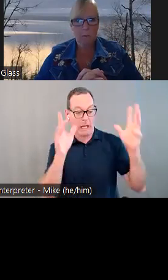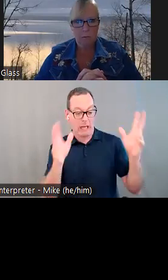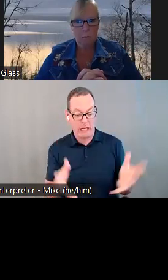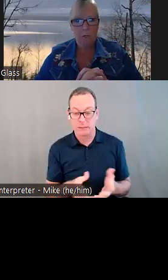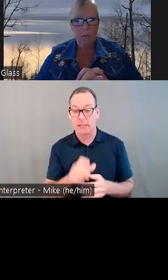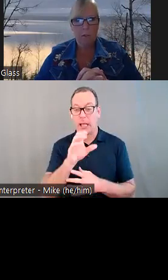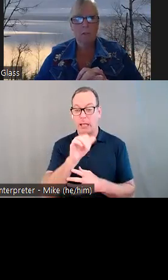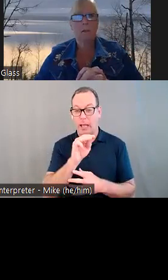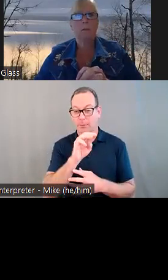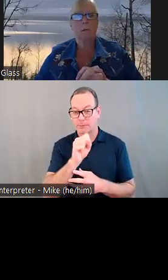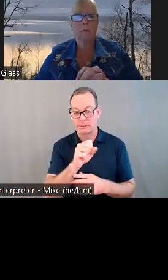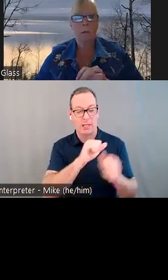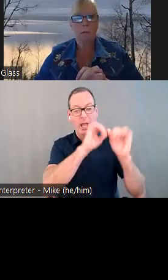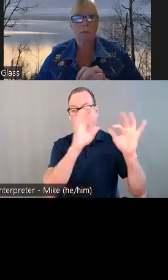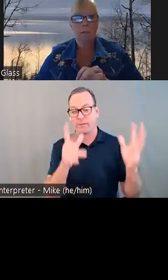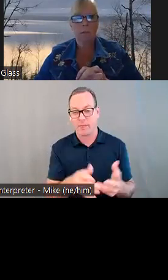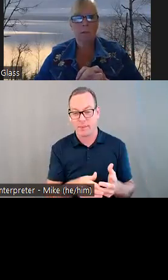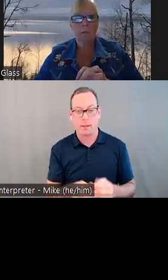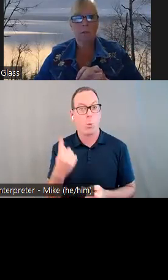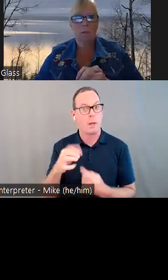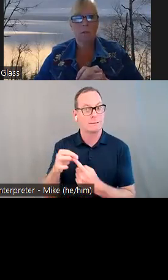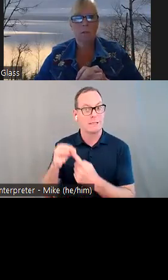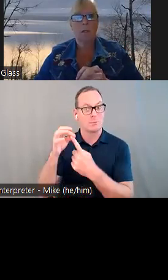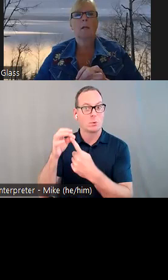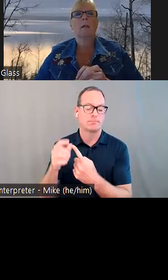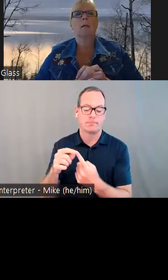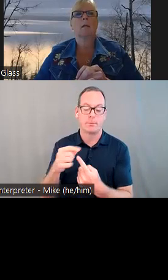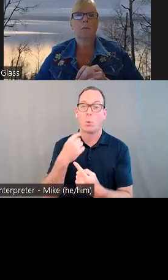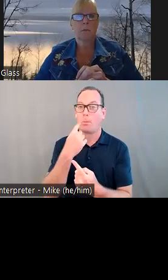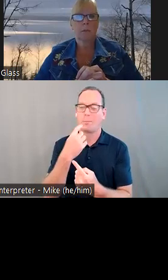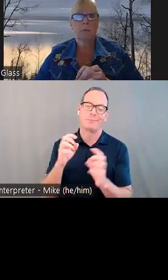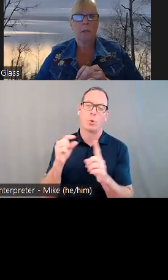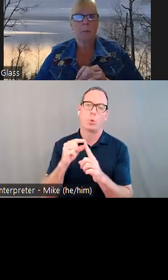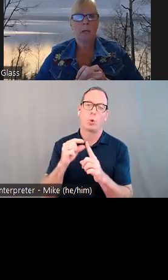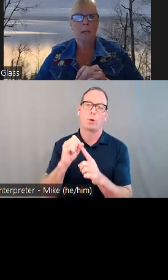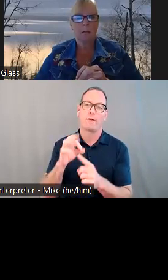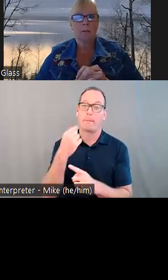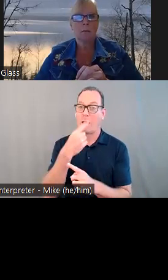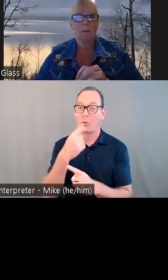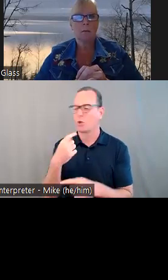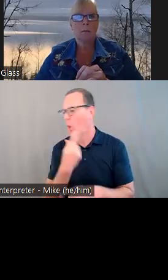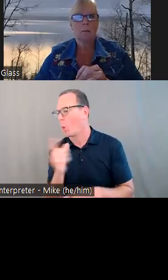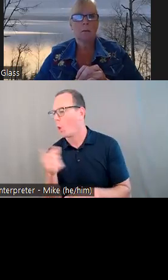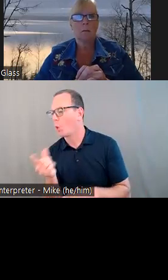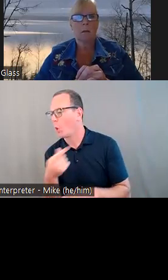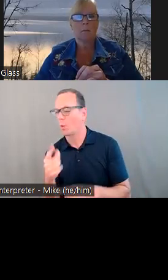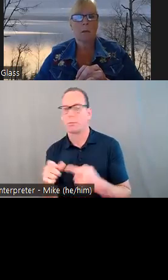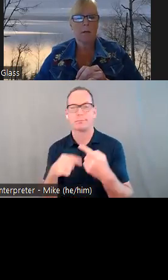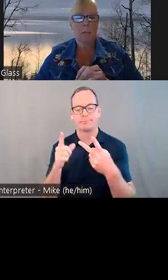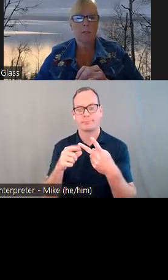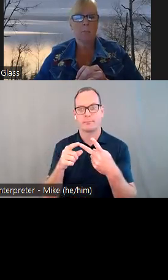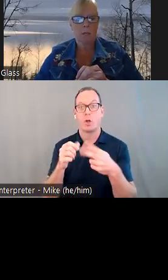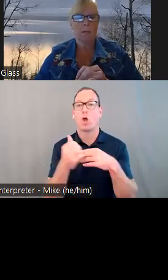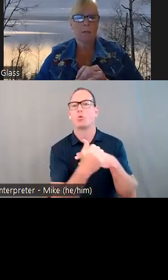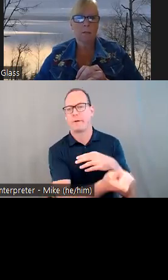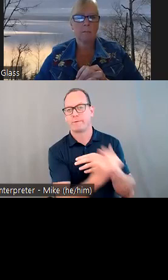except for word of mouth referrals and referrals from LBS, other